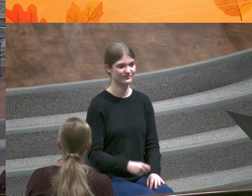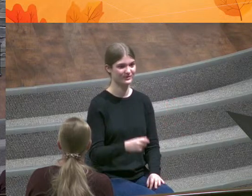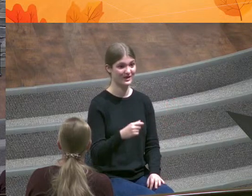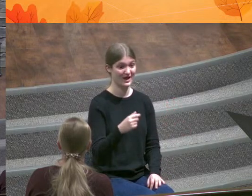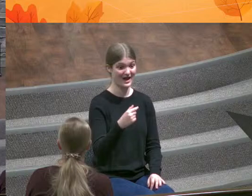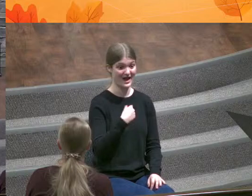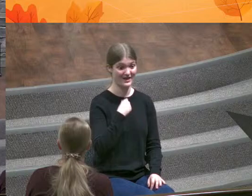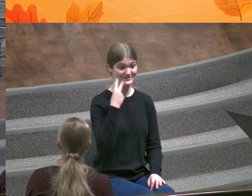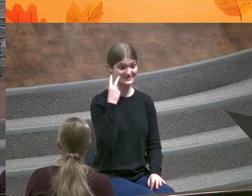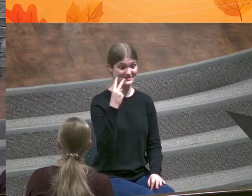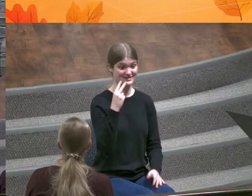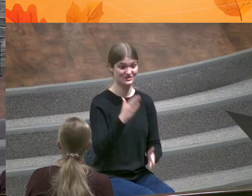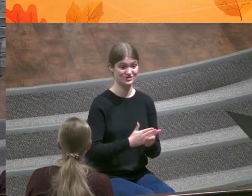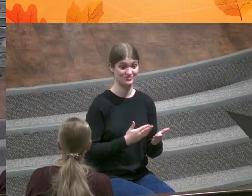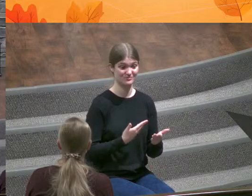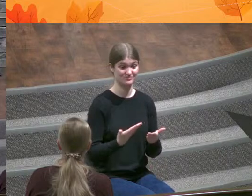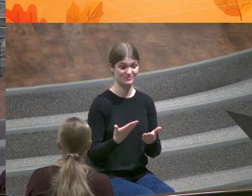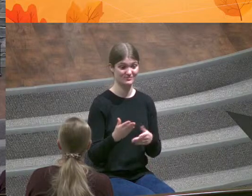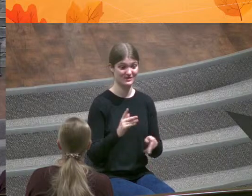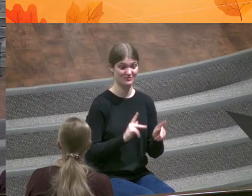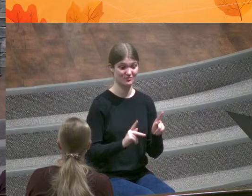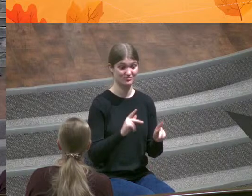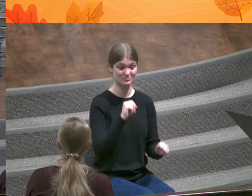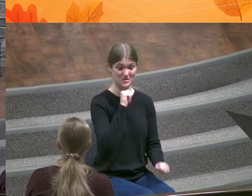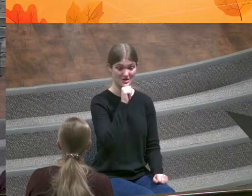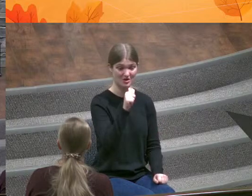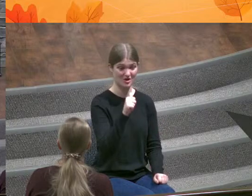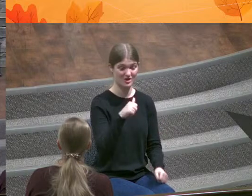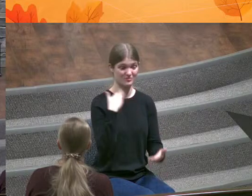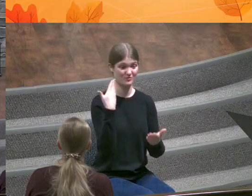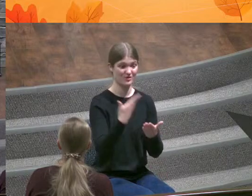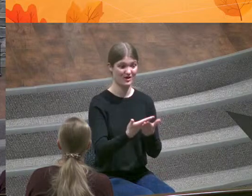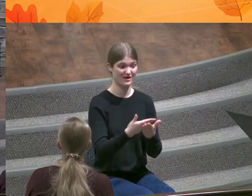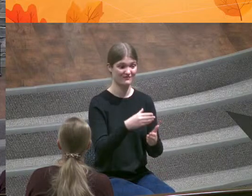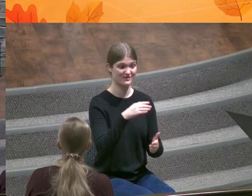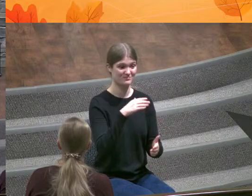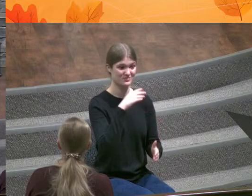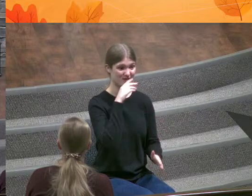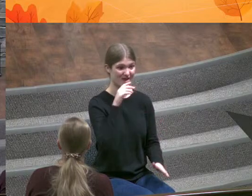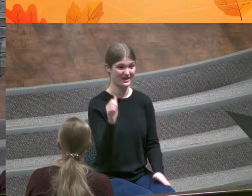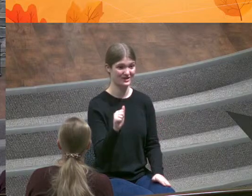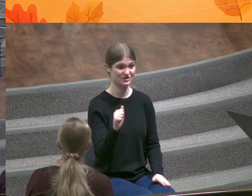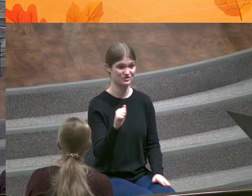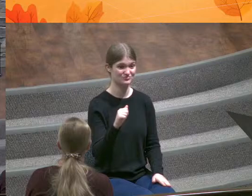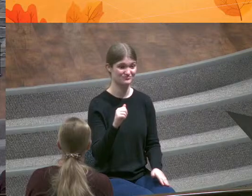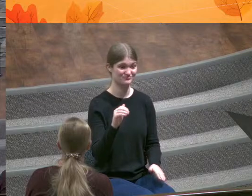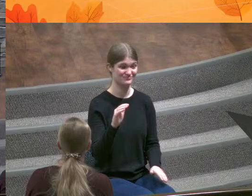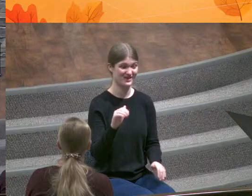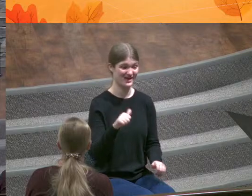I've seen some that did not reach anywhere near the age of most people in this room.